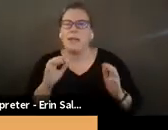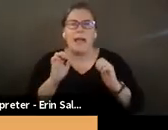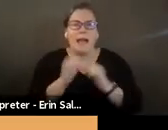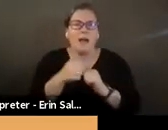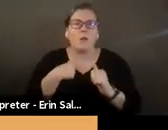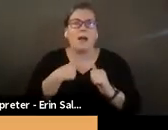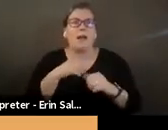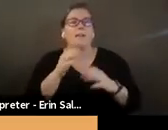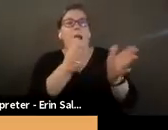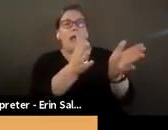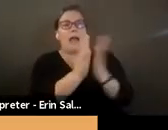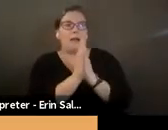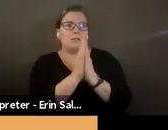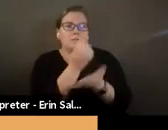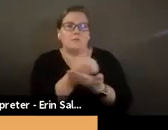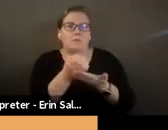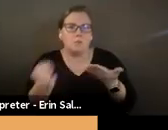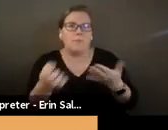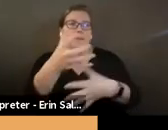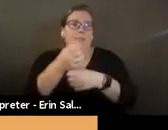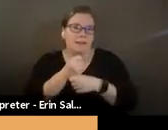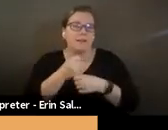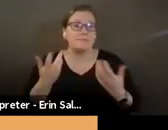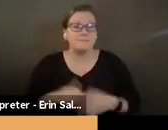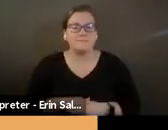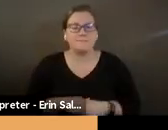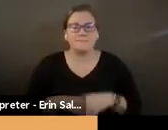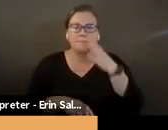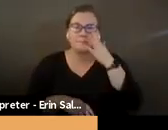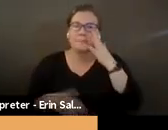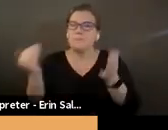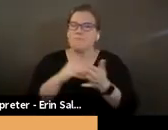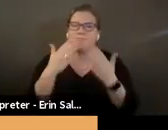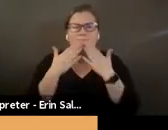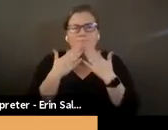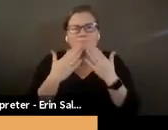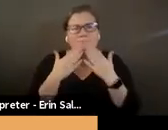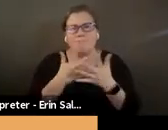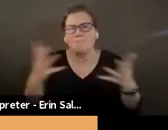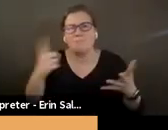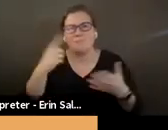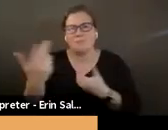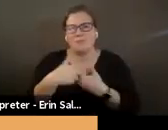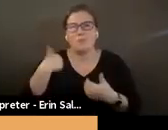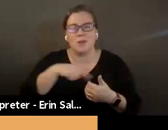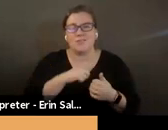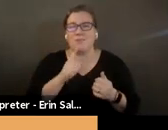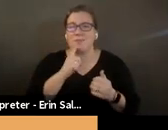pieces of equipment from our program. So thank you for joining us today. We really appreciate you taking